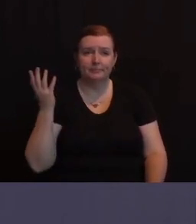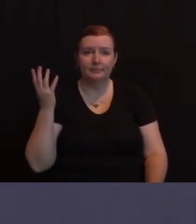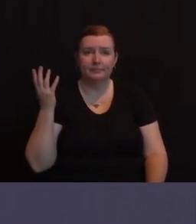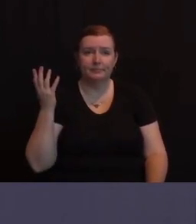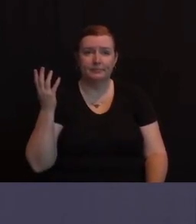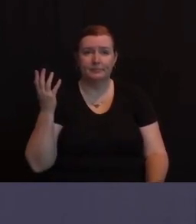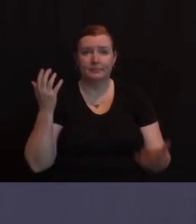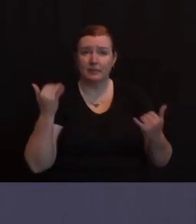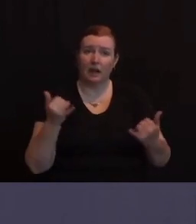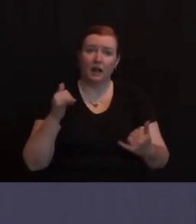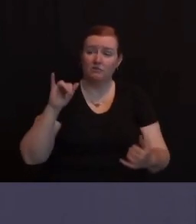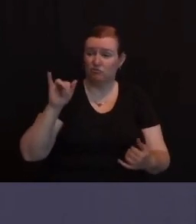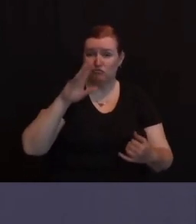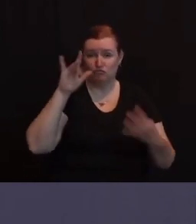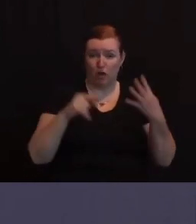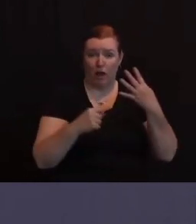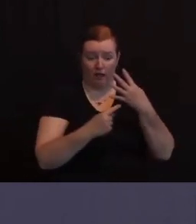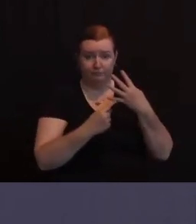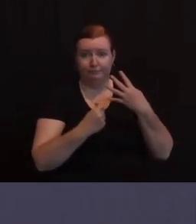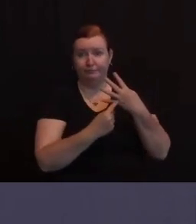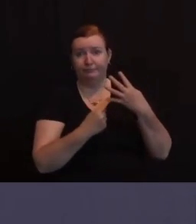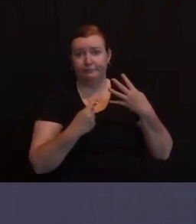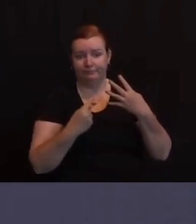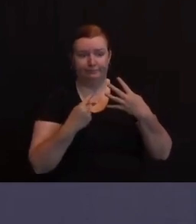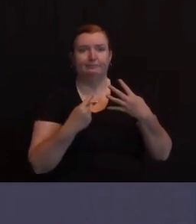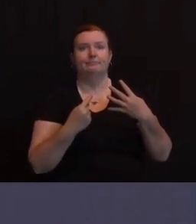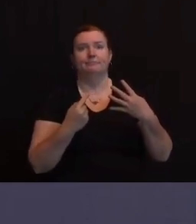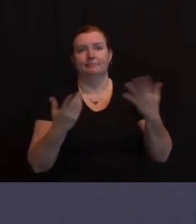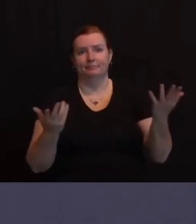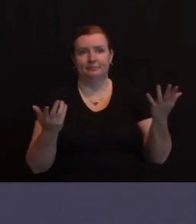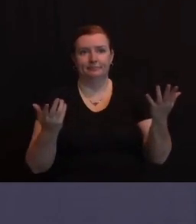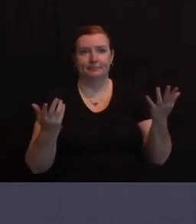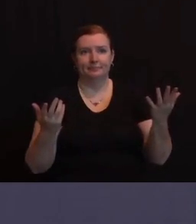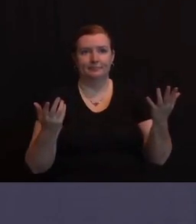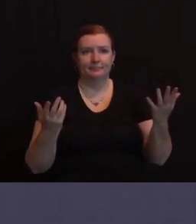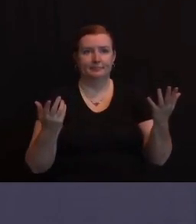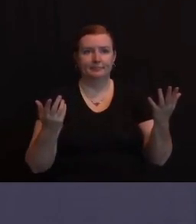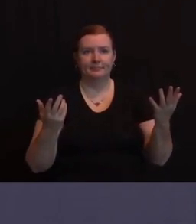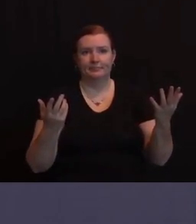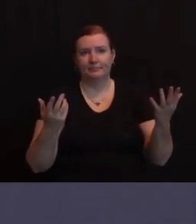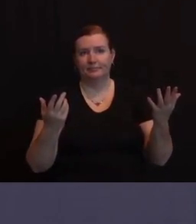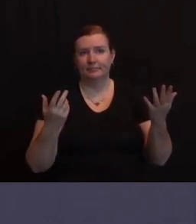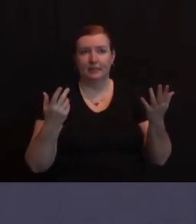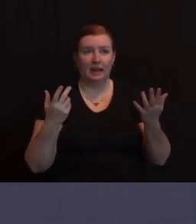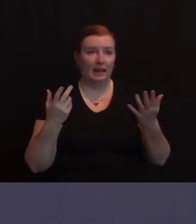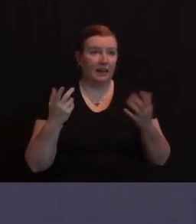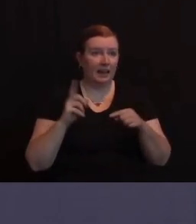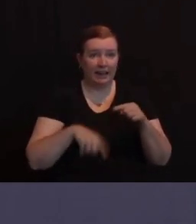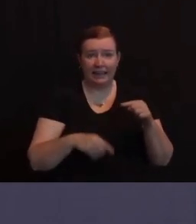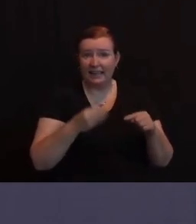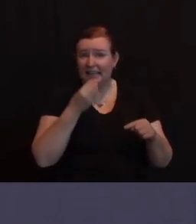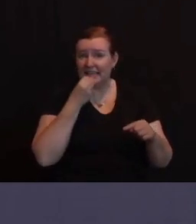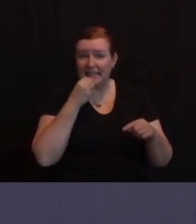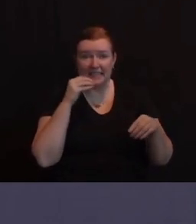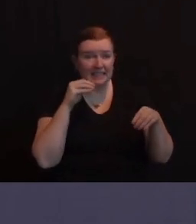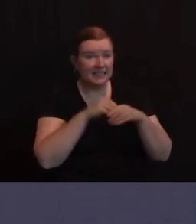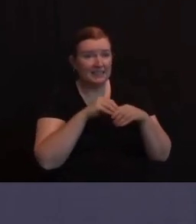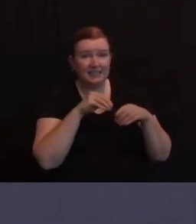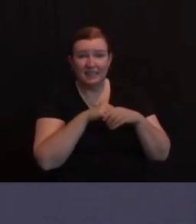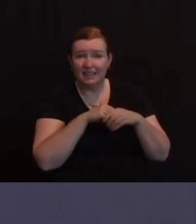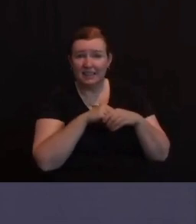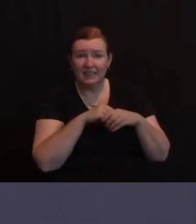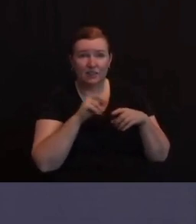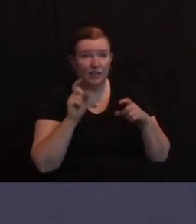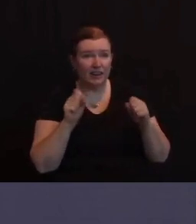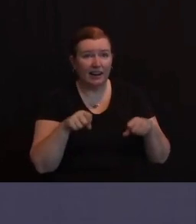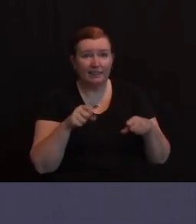July, and I admit that. If you can't dine indoors, you have the choice to eat outdoors. That exists.